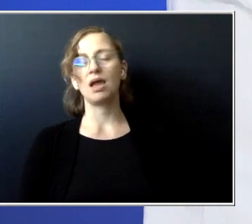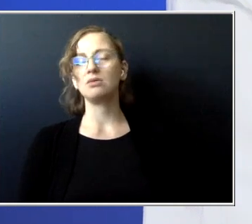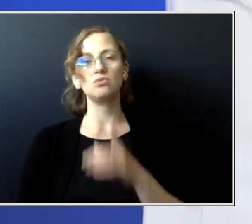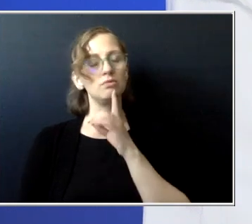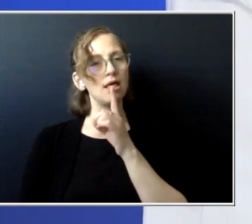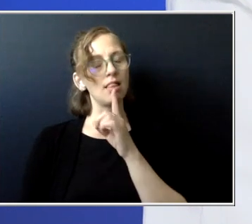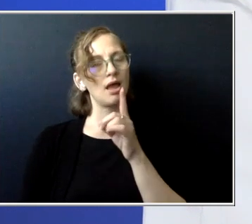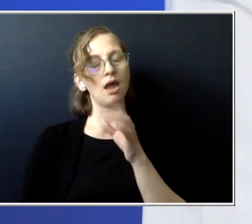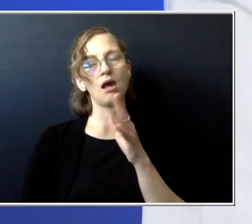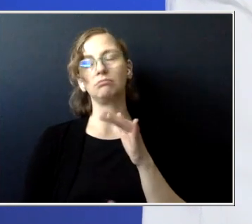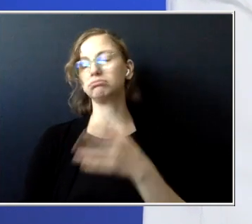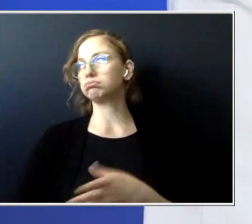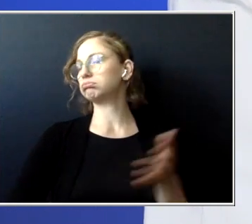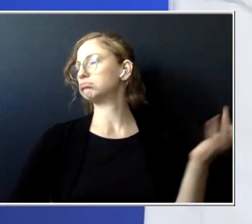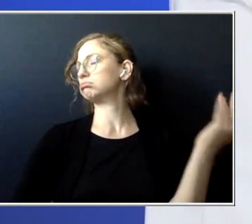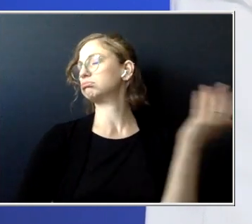really